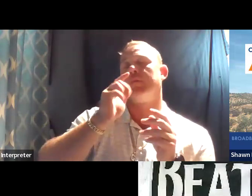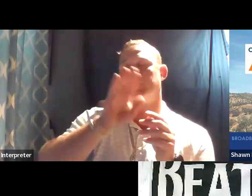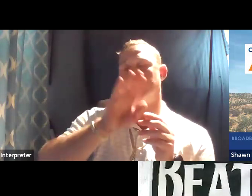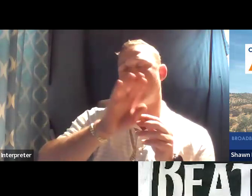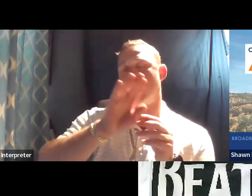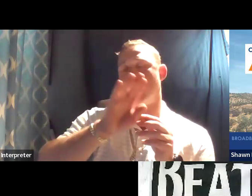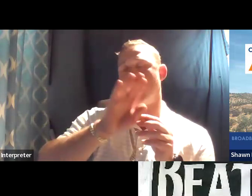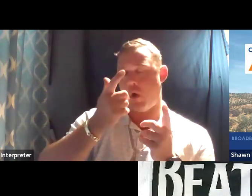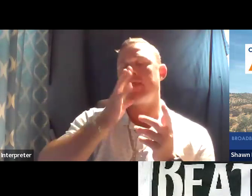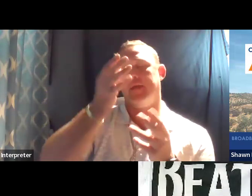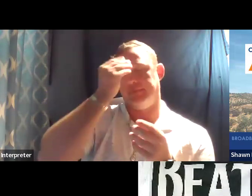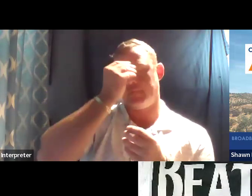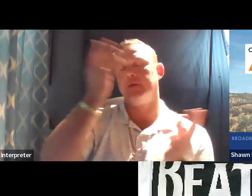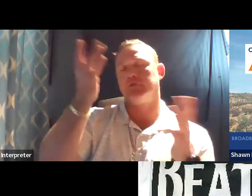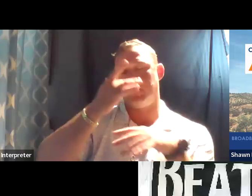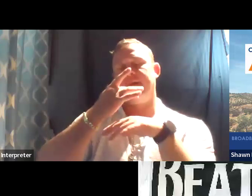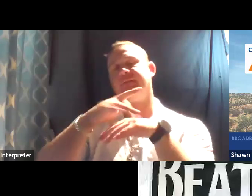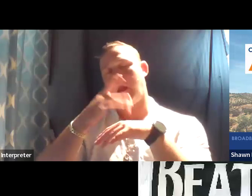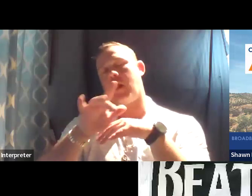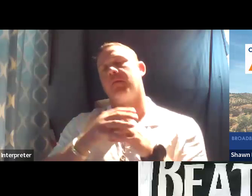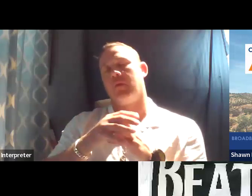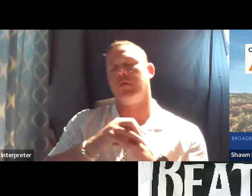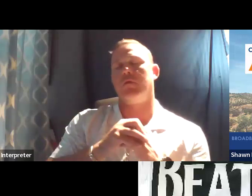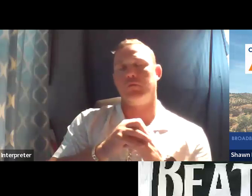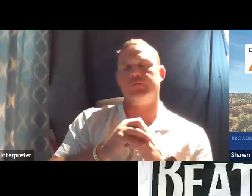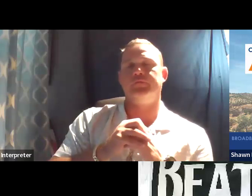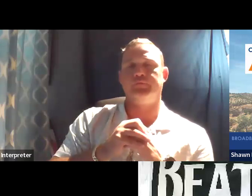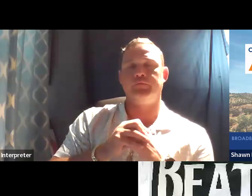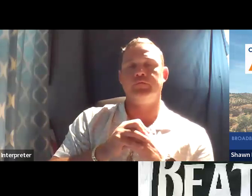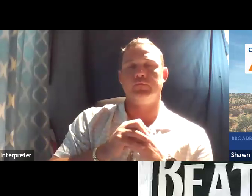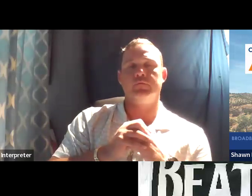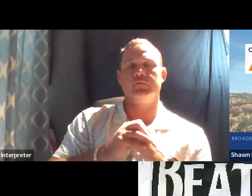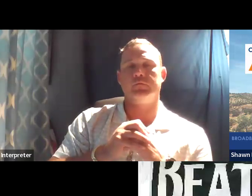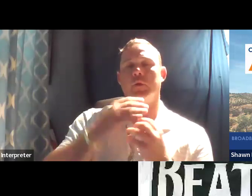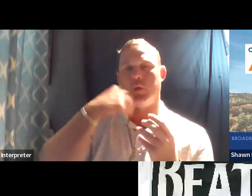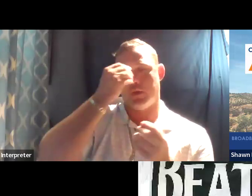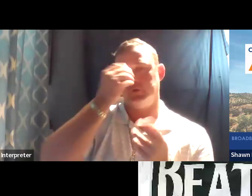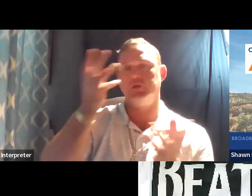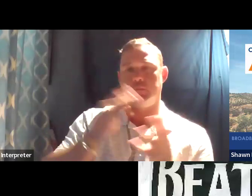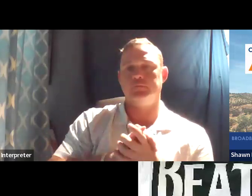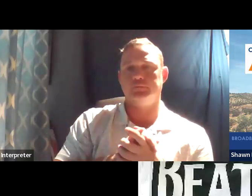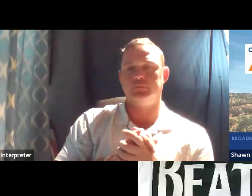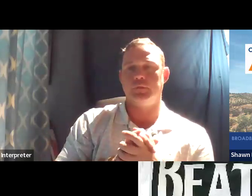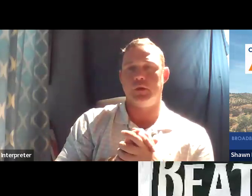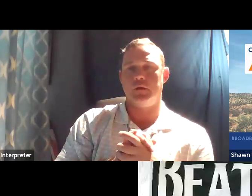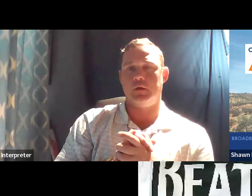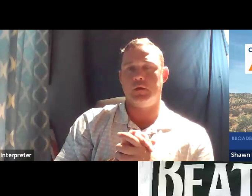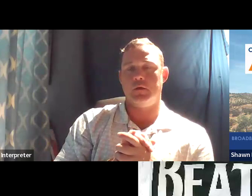So that information will be available for you, and we'll send out a note when those are up.